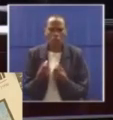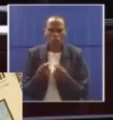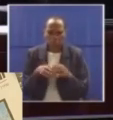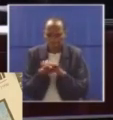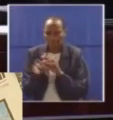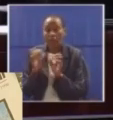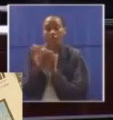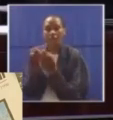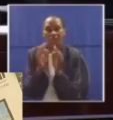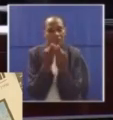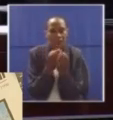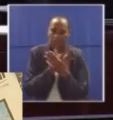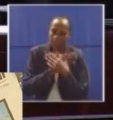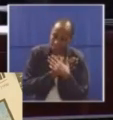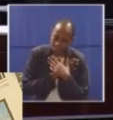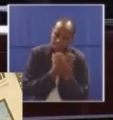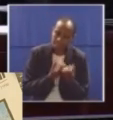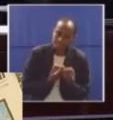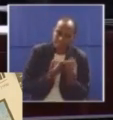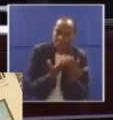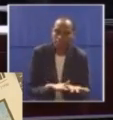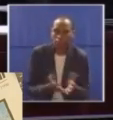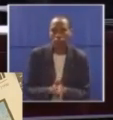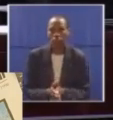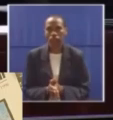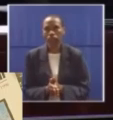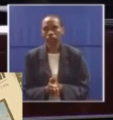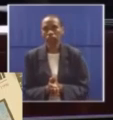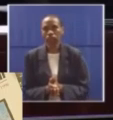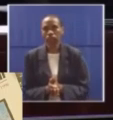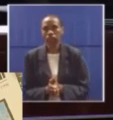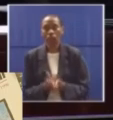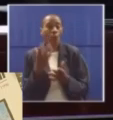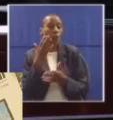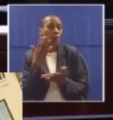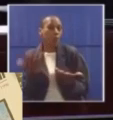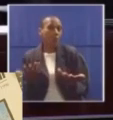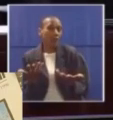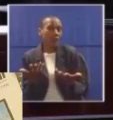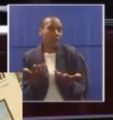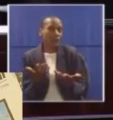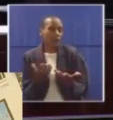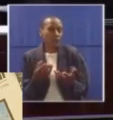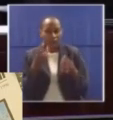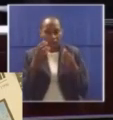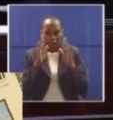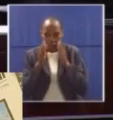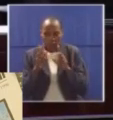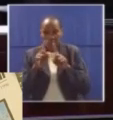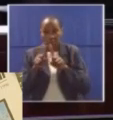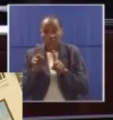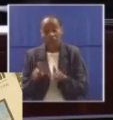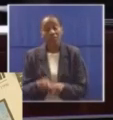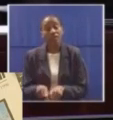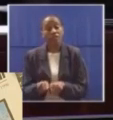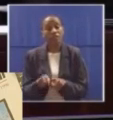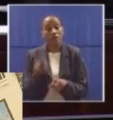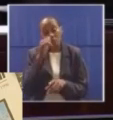yous to them. When it comes to various types of criminality, and you just mentioned